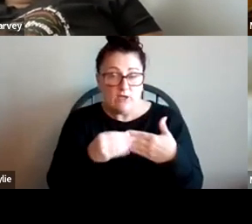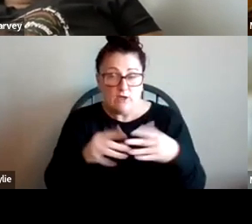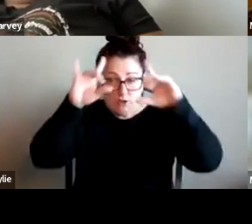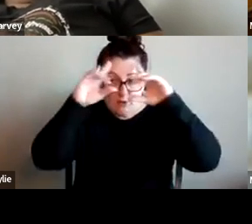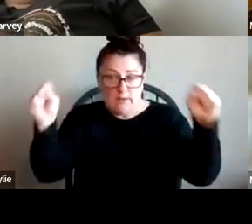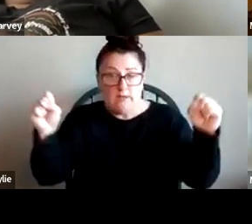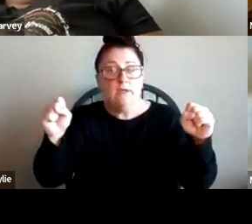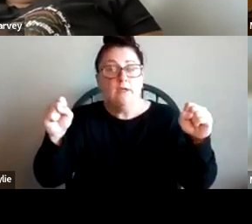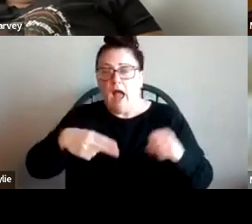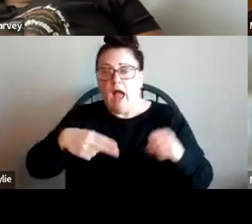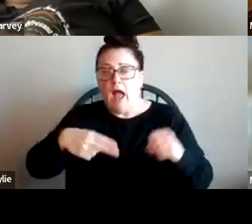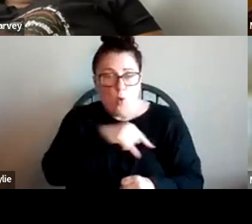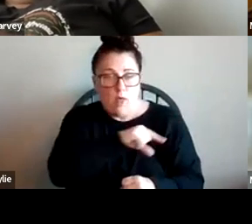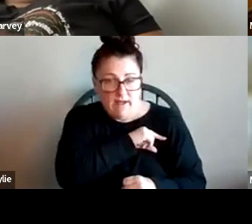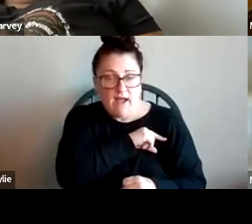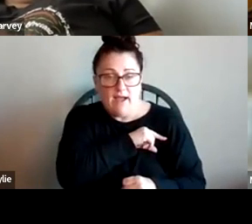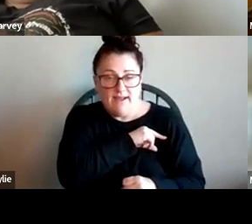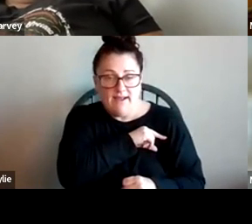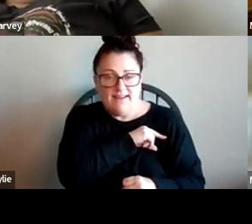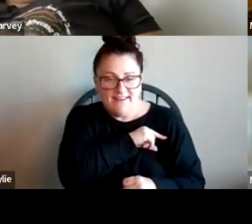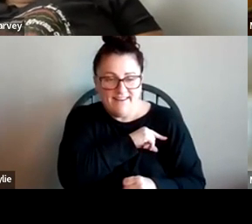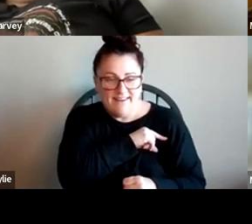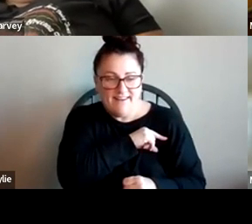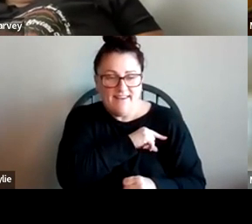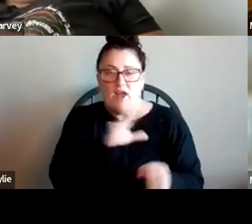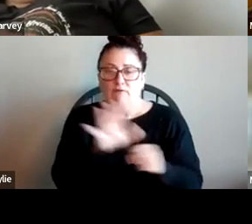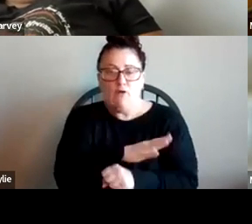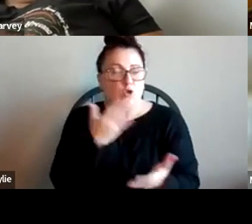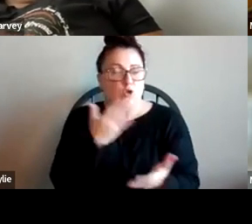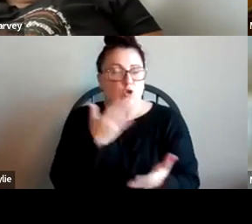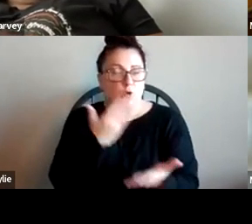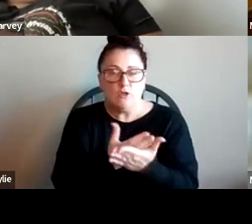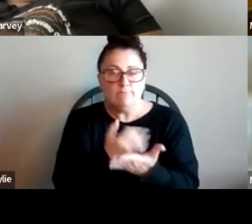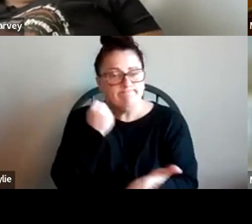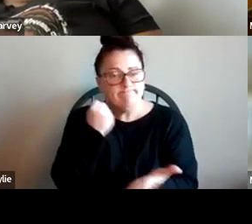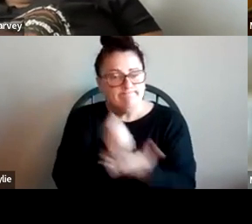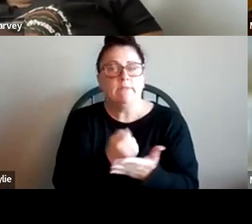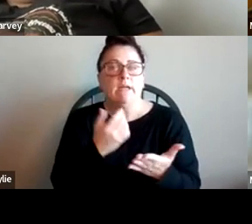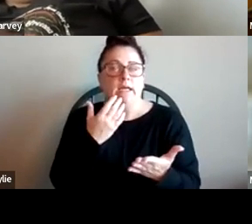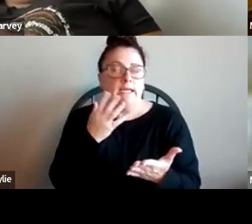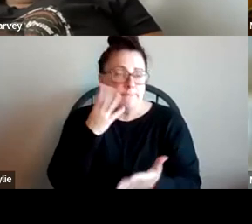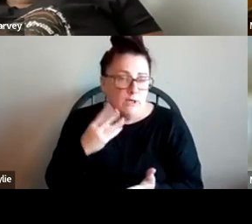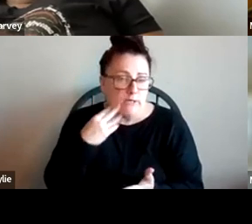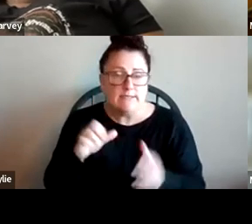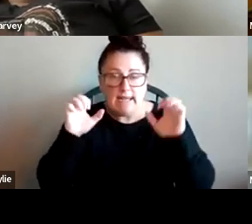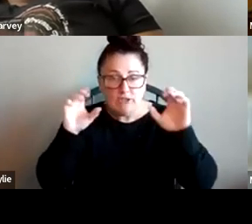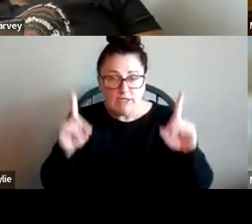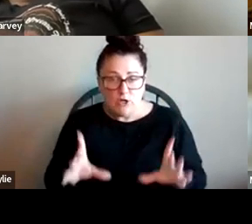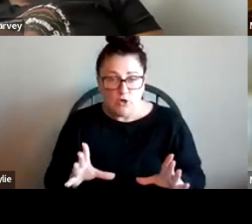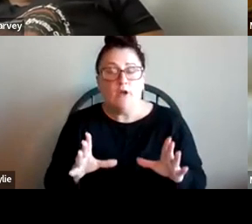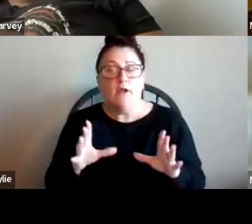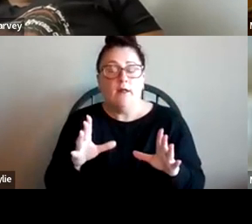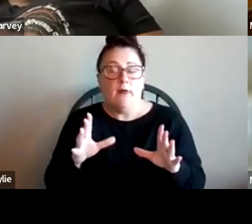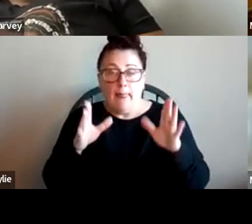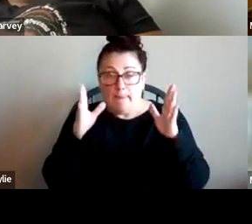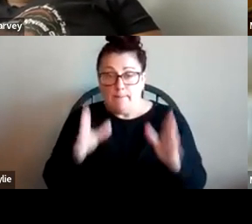superintendent should be highly qualified and a fully credentialed educational leader with extensive experience as an educator. The person should